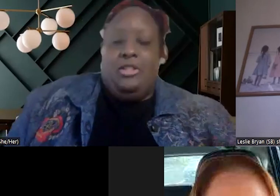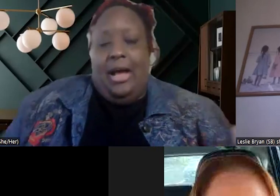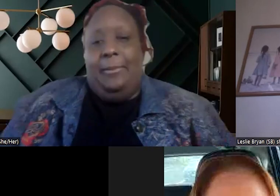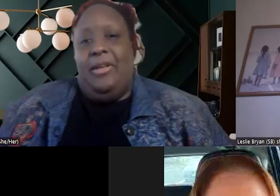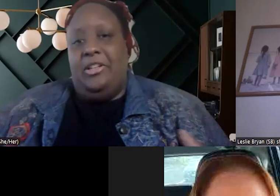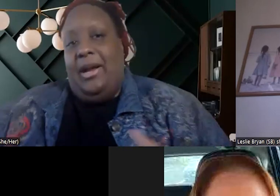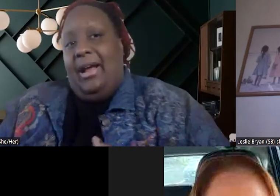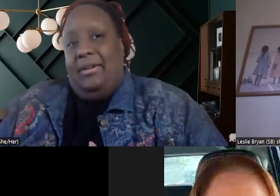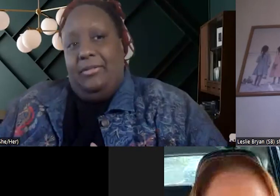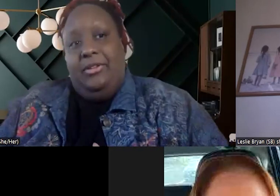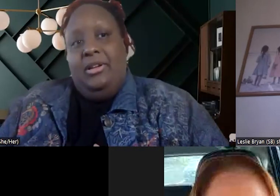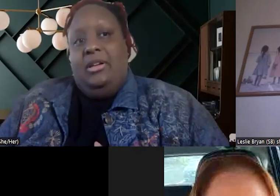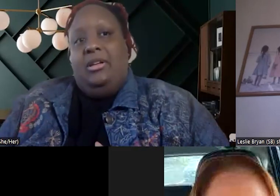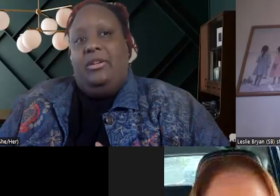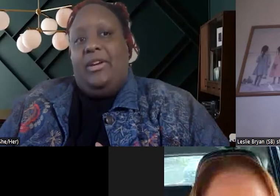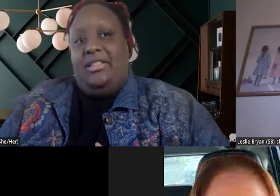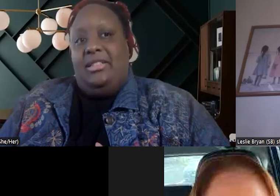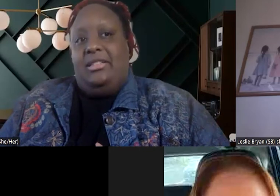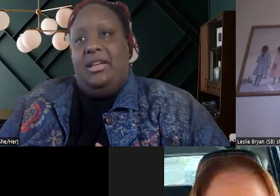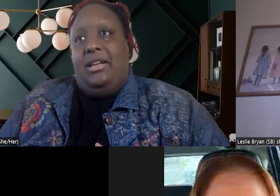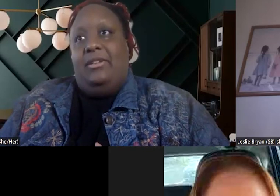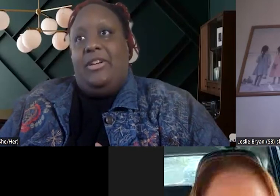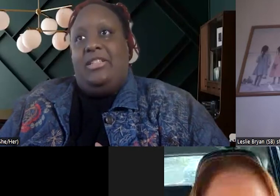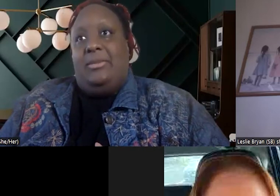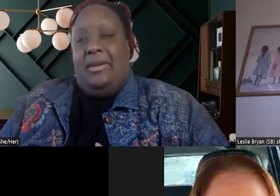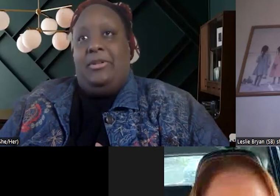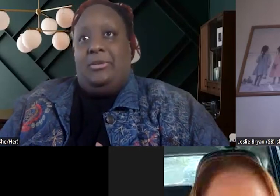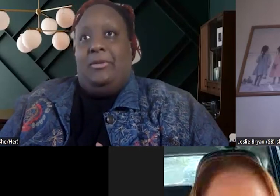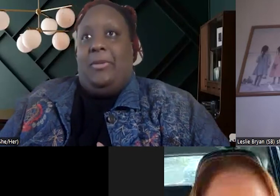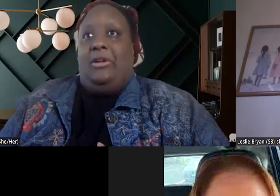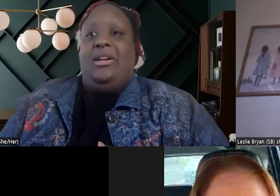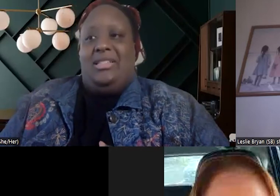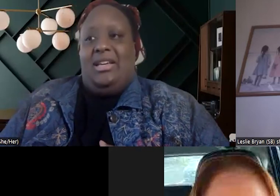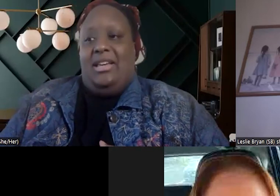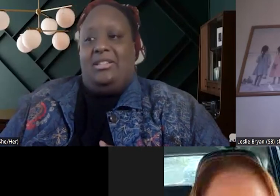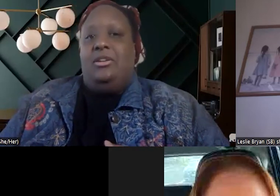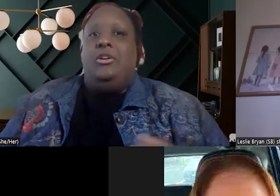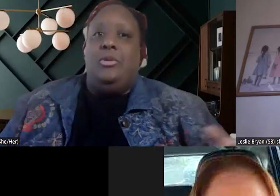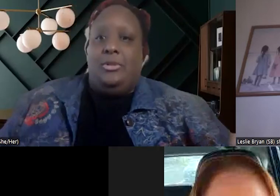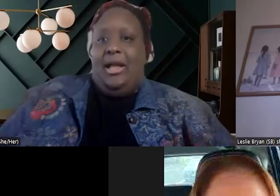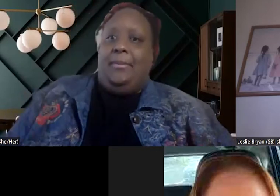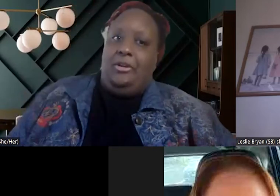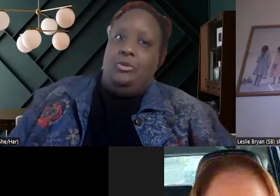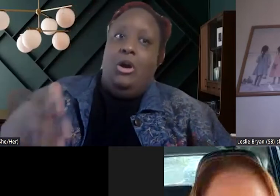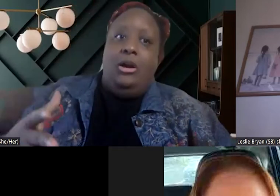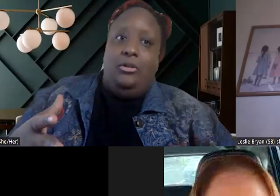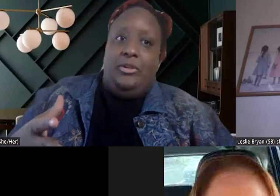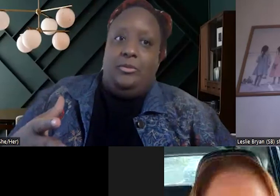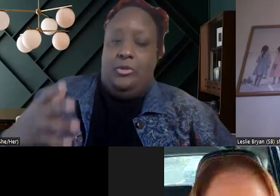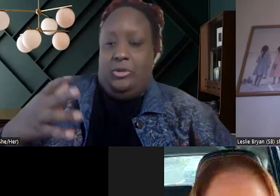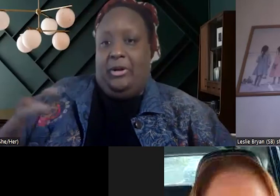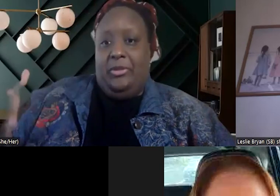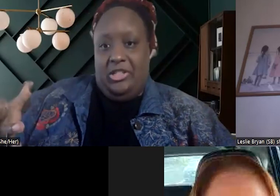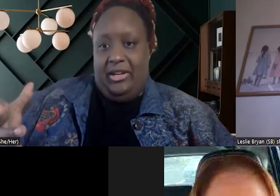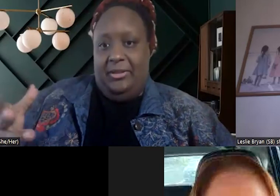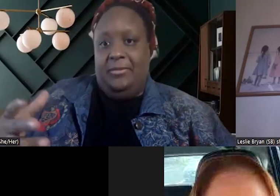And then on top of that, you have the racism and ableism of the Michael Hickson case, who was a Black man who caught COVID, who